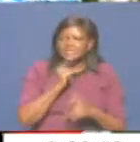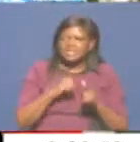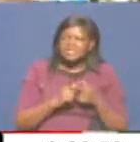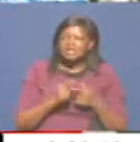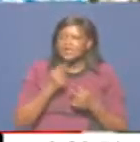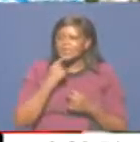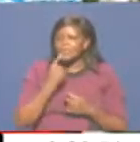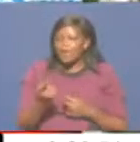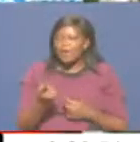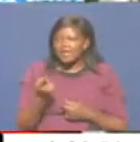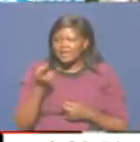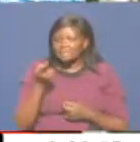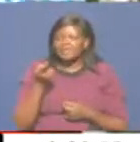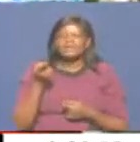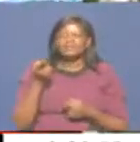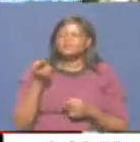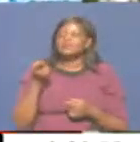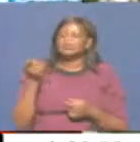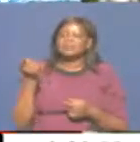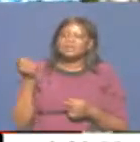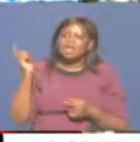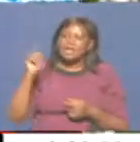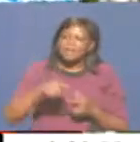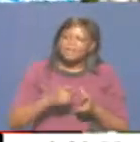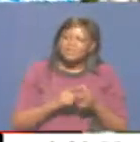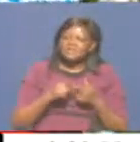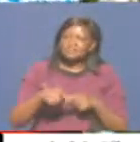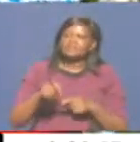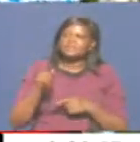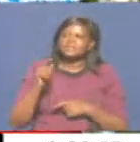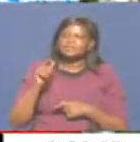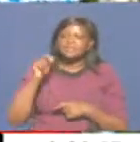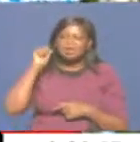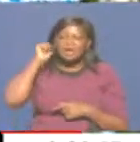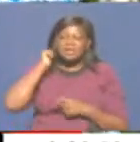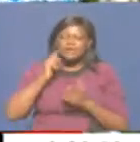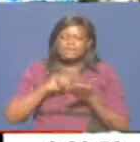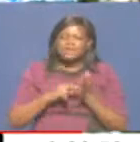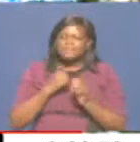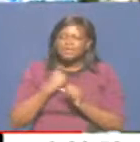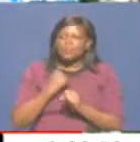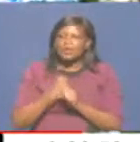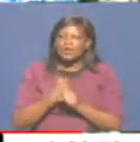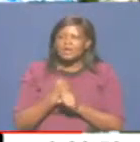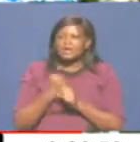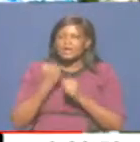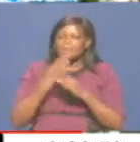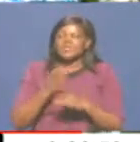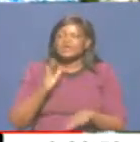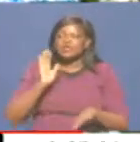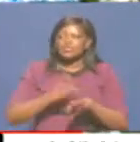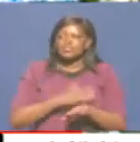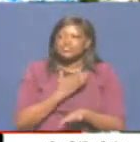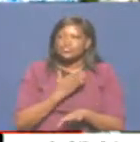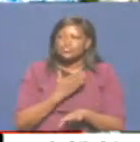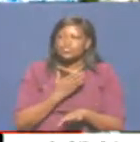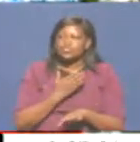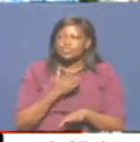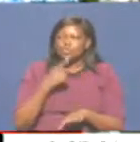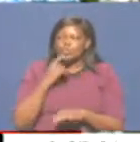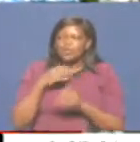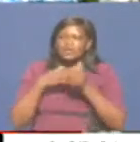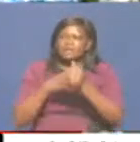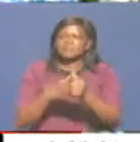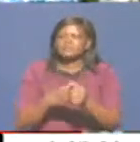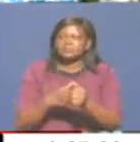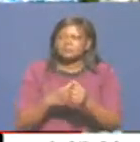in. He is Kalenjin. So you see, I was working among Kikuyus who were in leadership